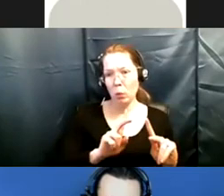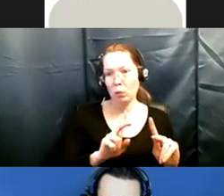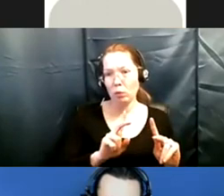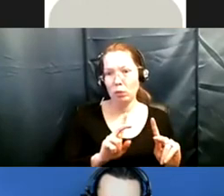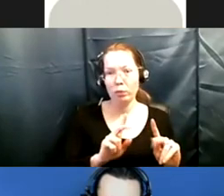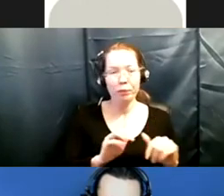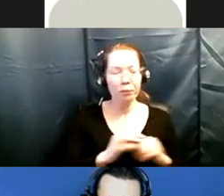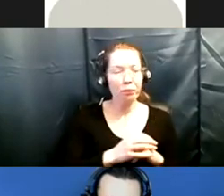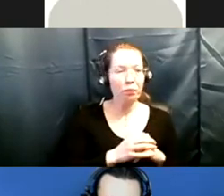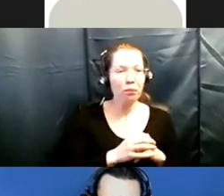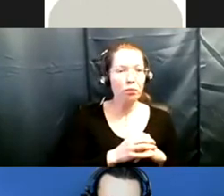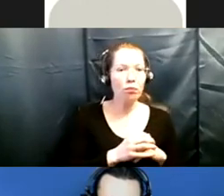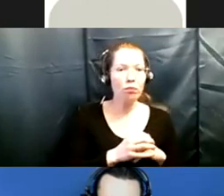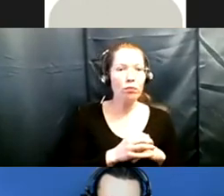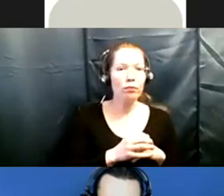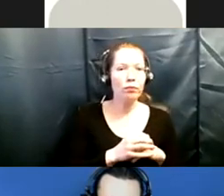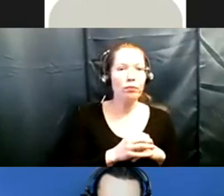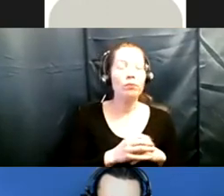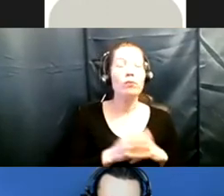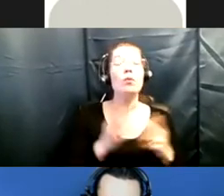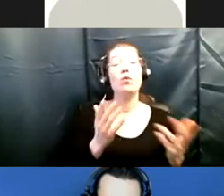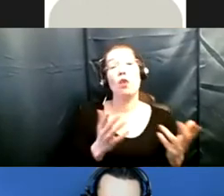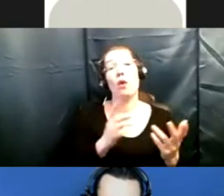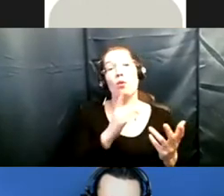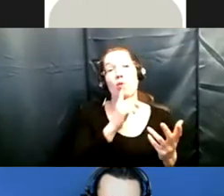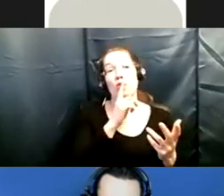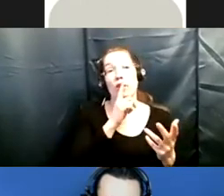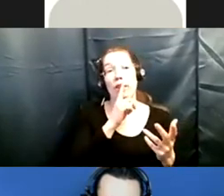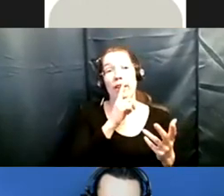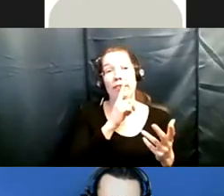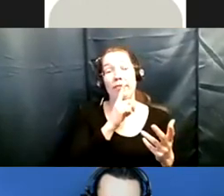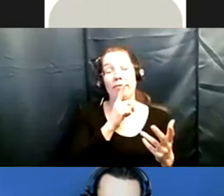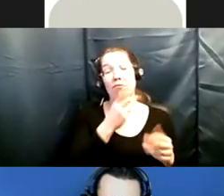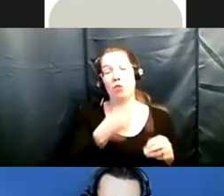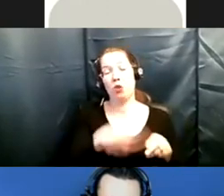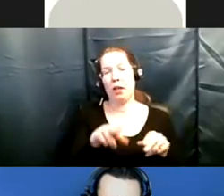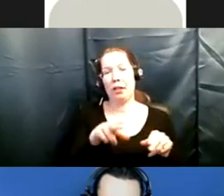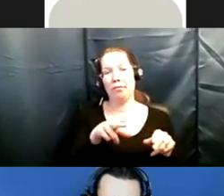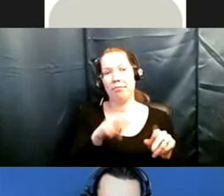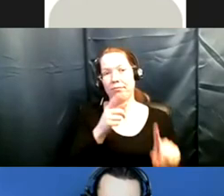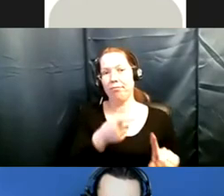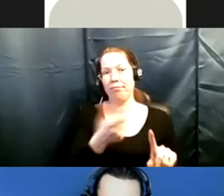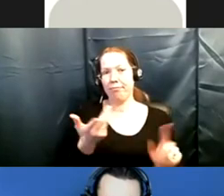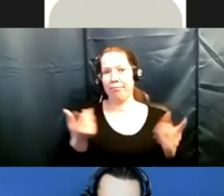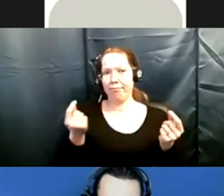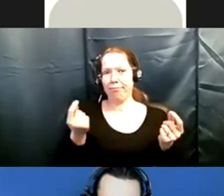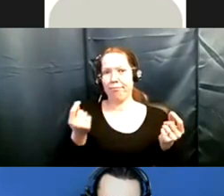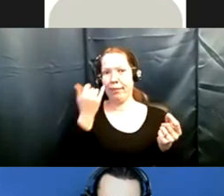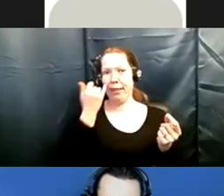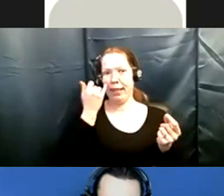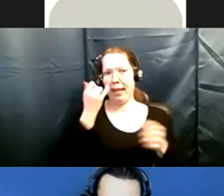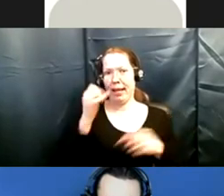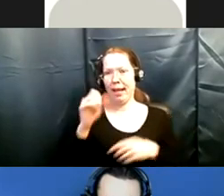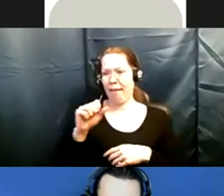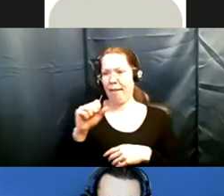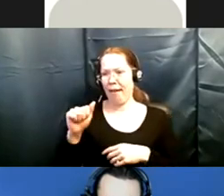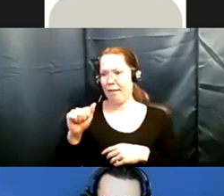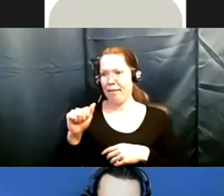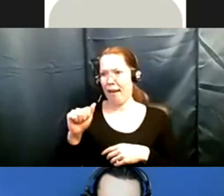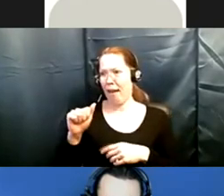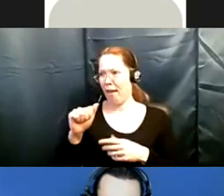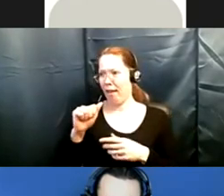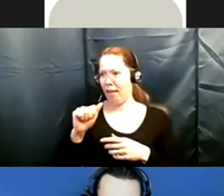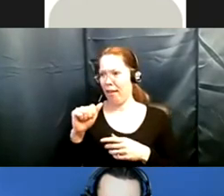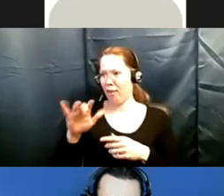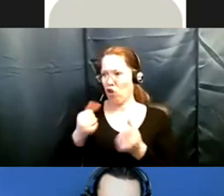disabilities. All right, so a real quick point here. What do you do if your SSA is not discussing technology with